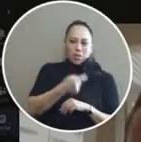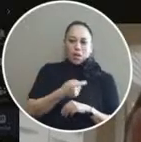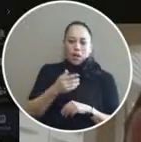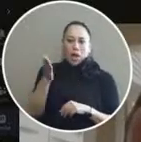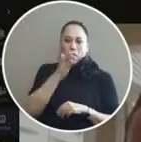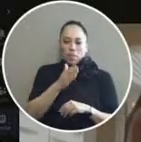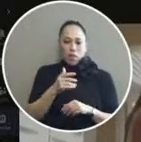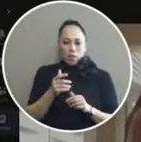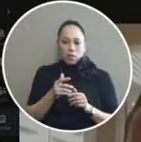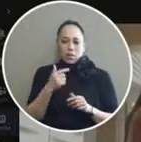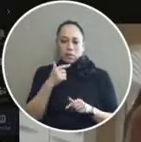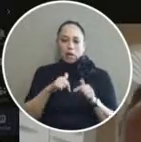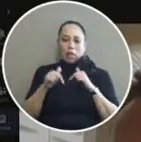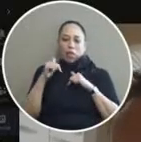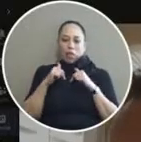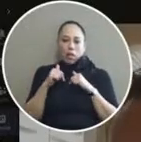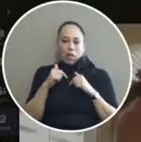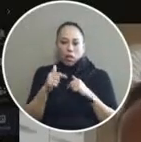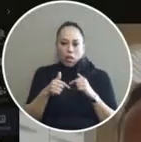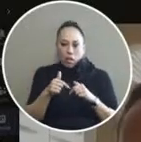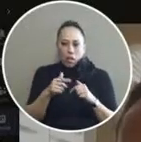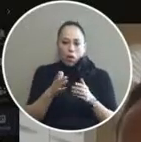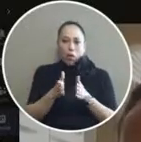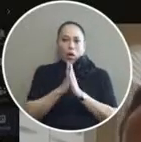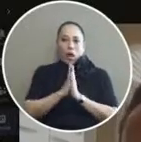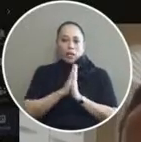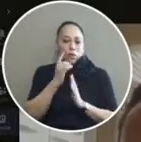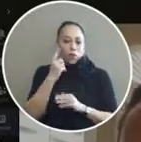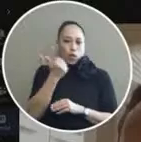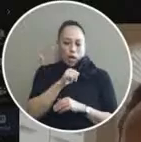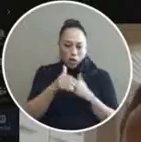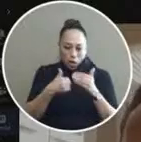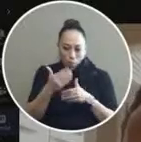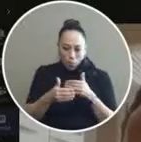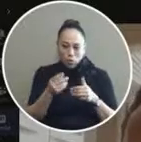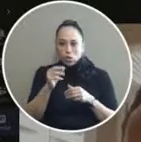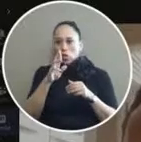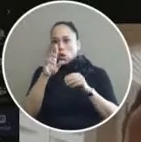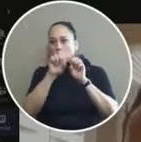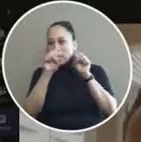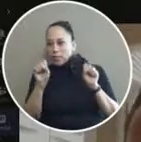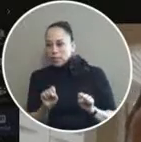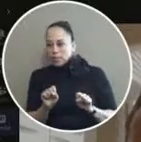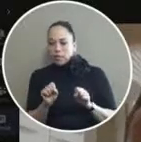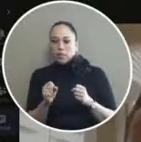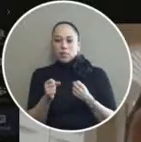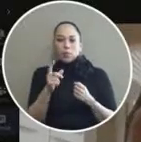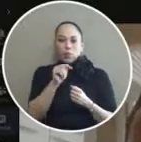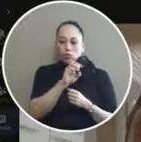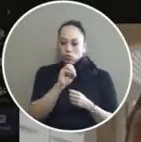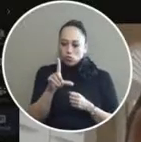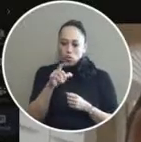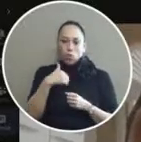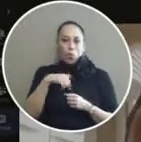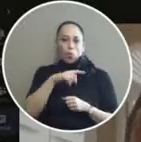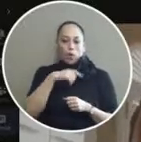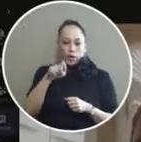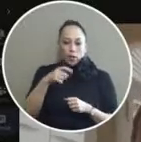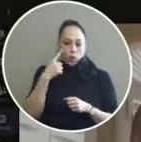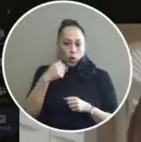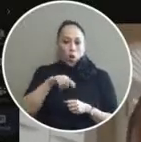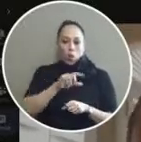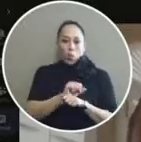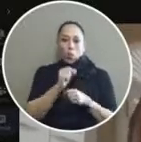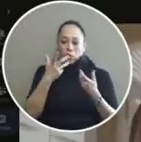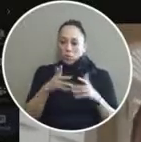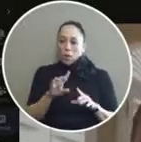been held back by asking for any process or system or any tool that we need in order to get our work done. But